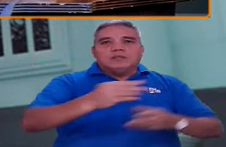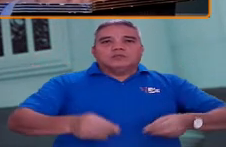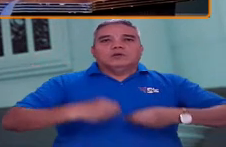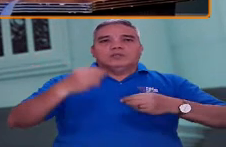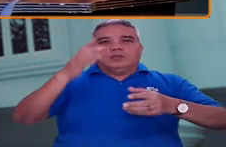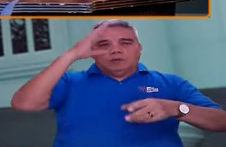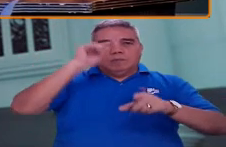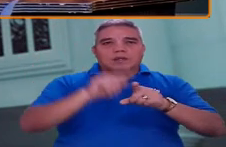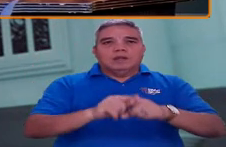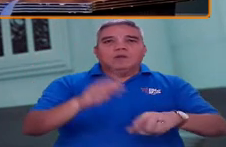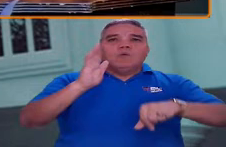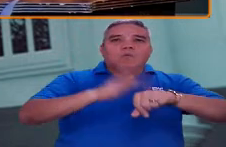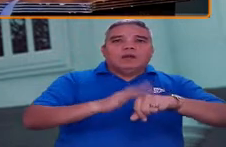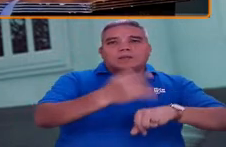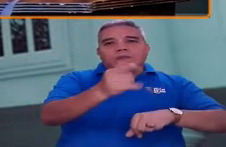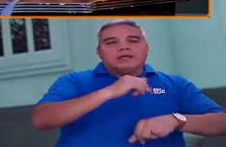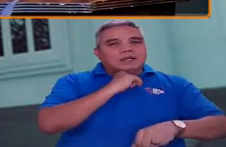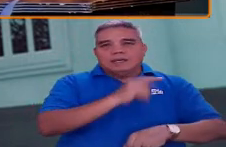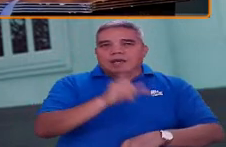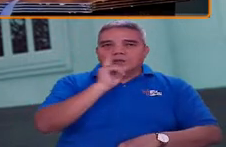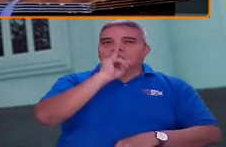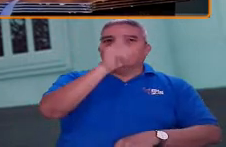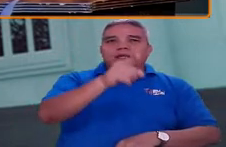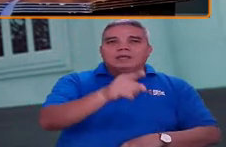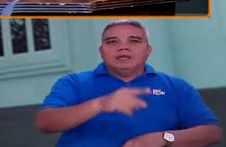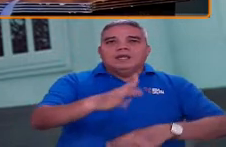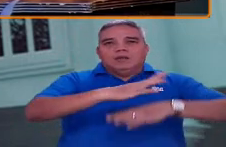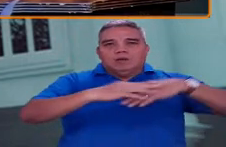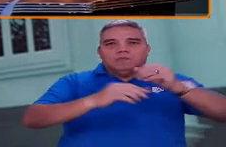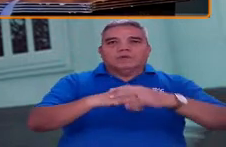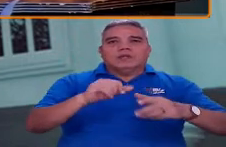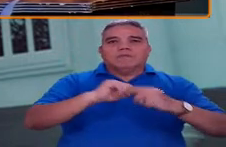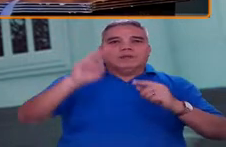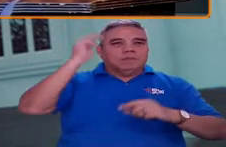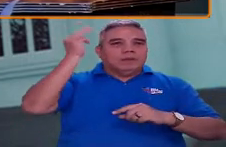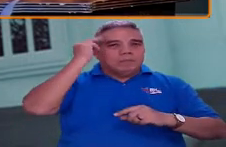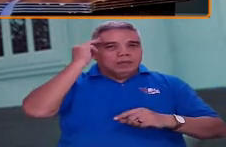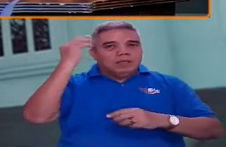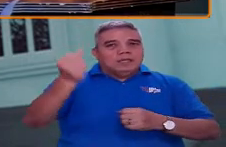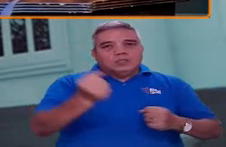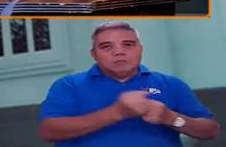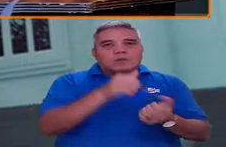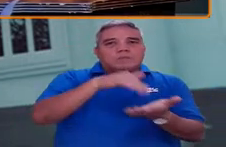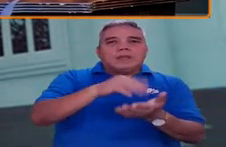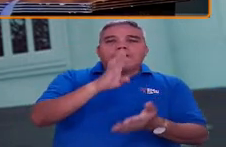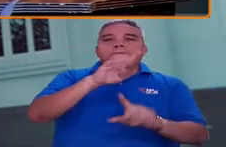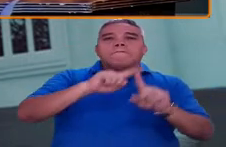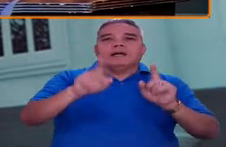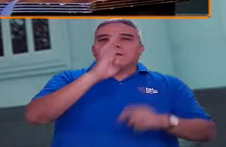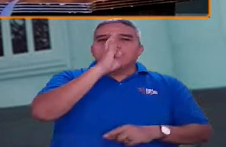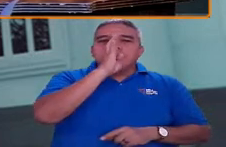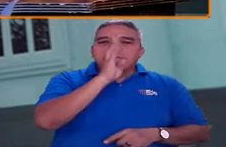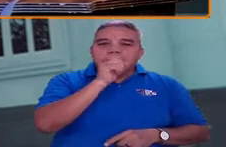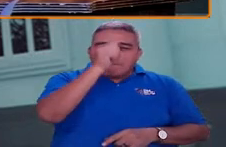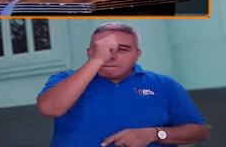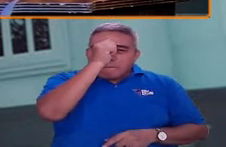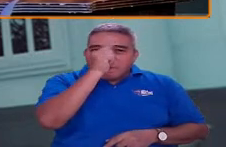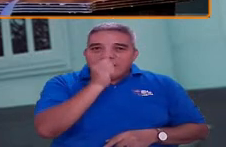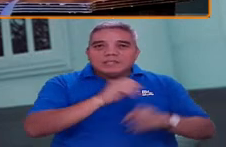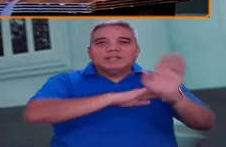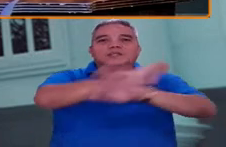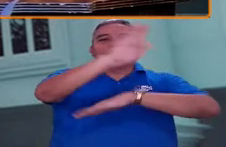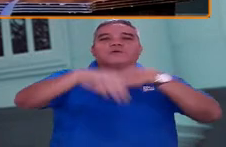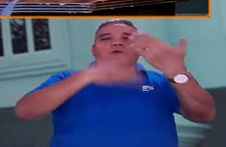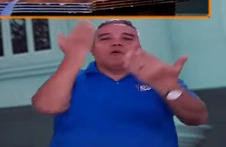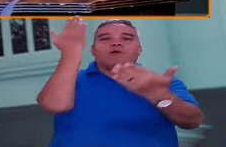brethren, warn them that are unruly, comfort the feeble-minded, support the weak, be patient toward